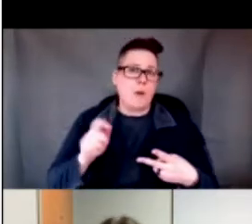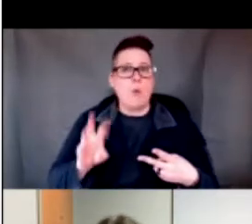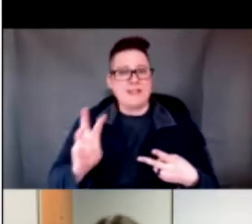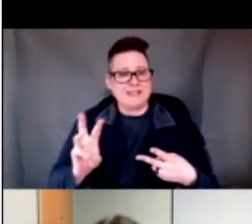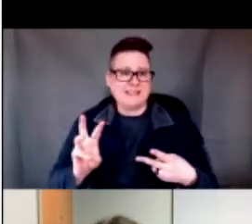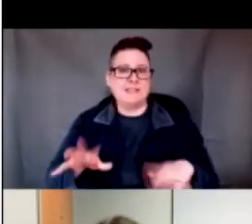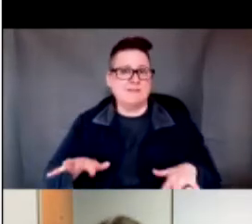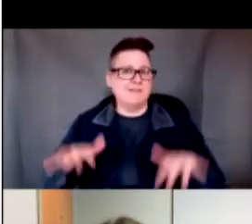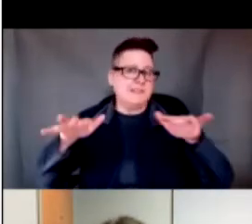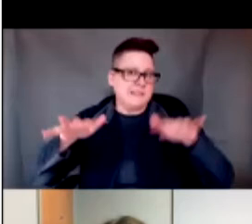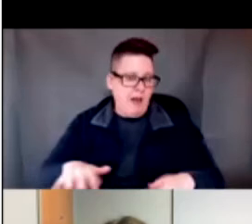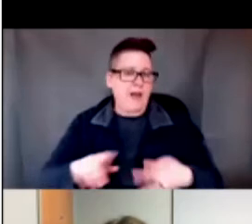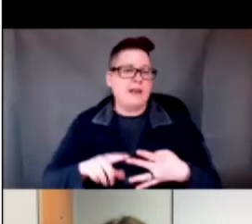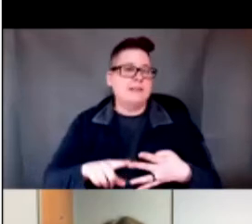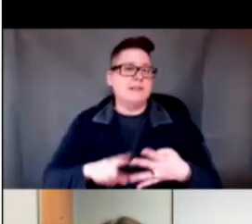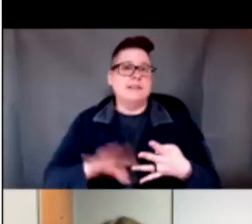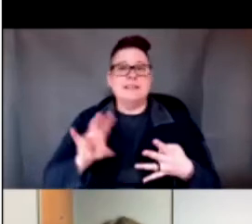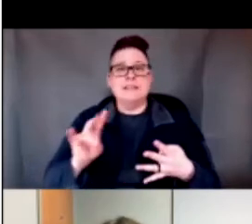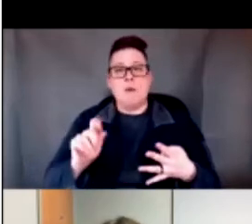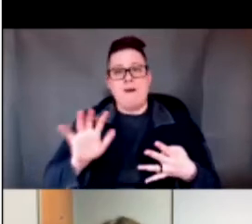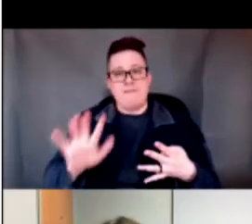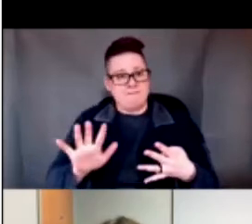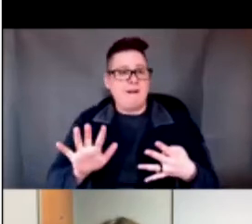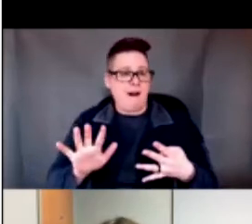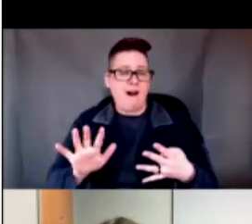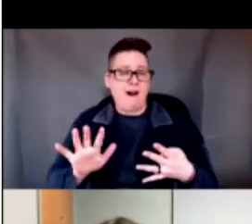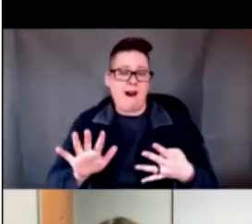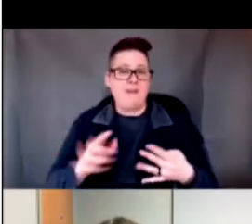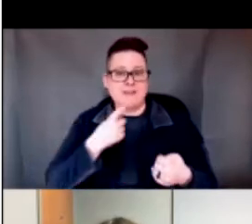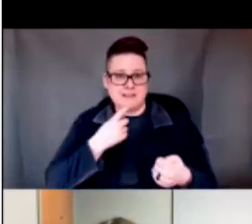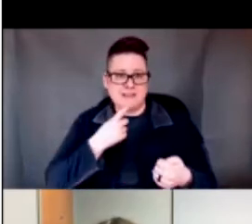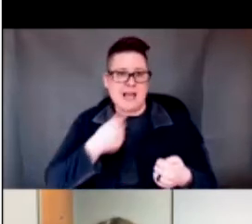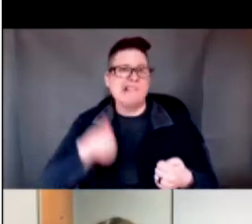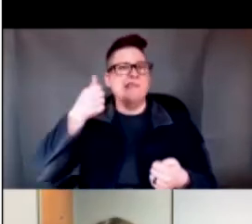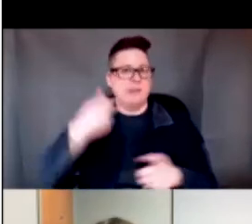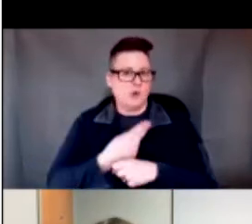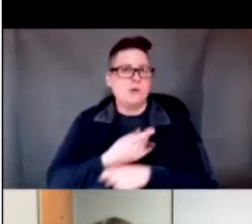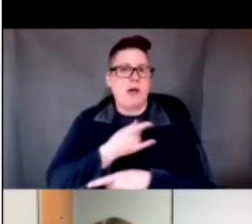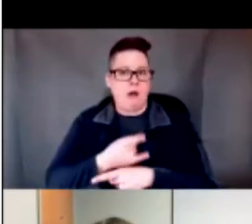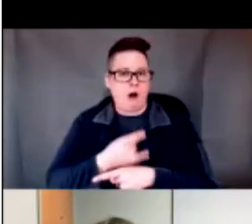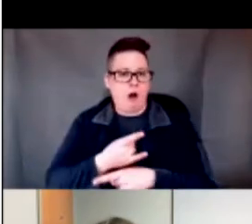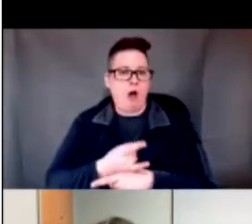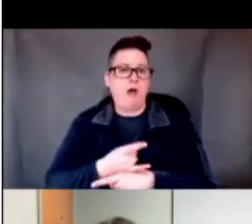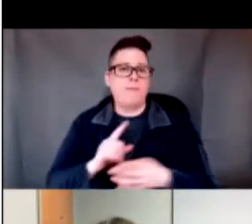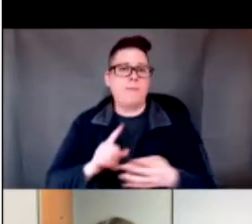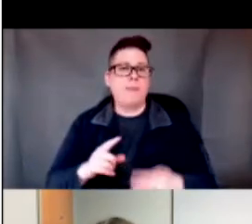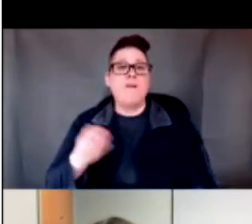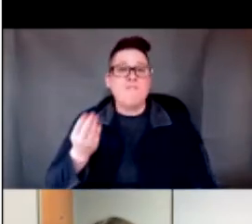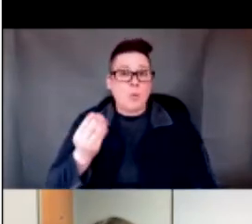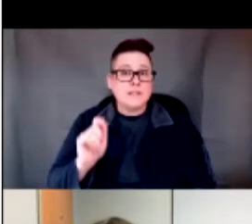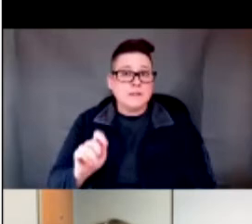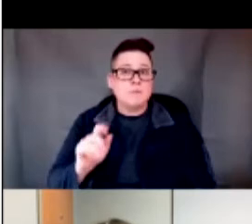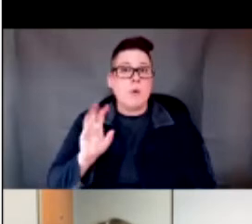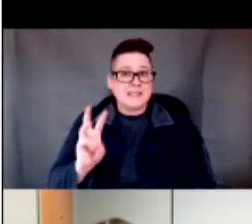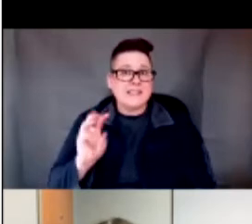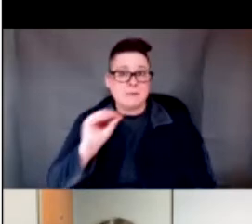21.6% elevated anxiety, 7.5% reported elevated alcohol use, with 14.6% of those